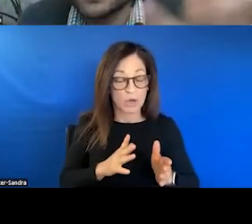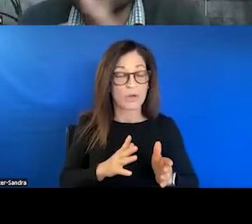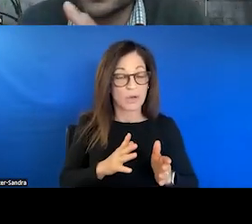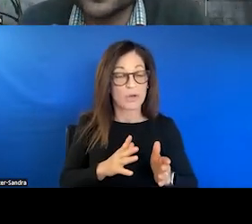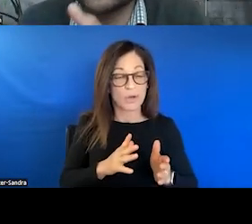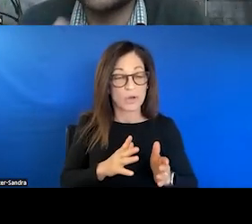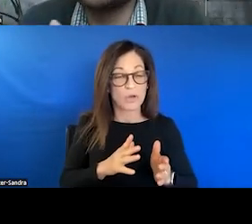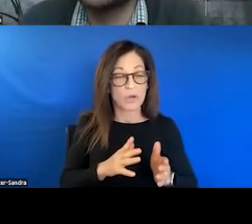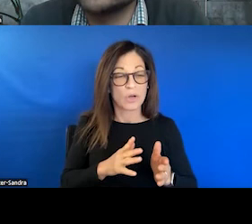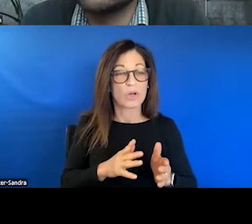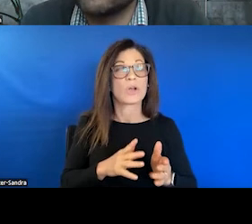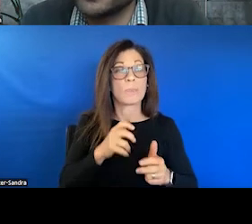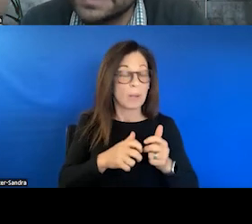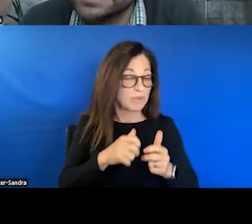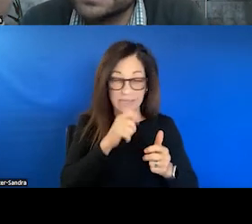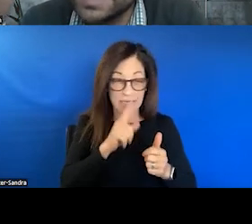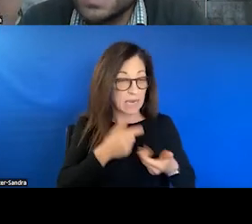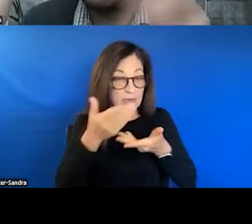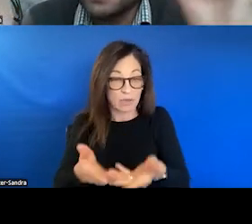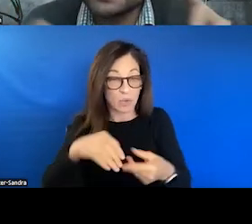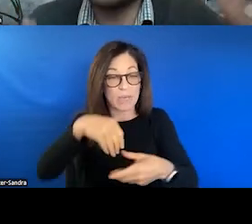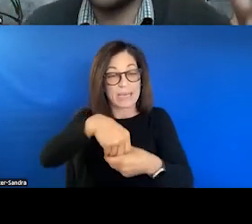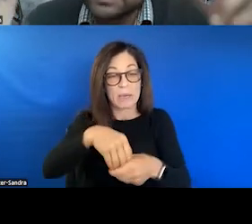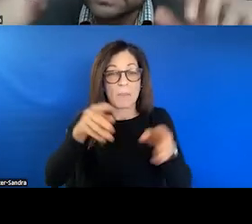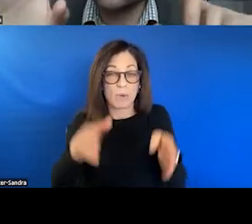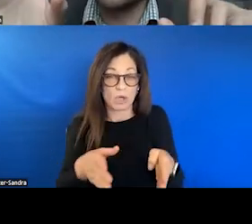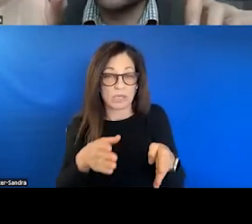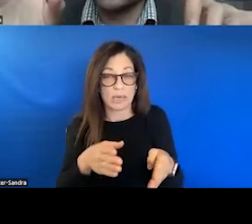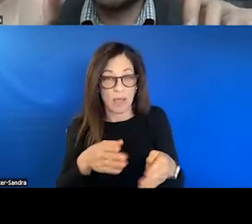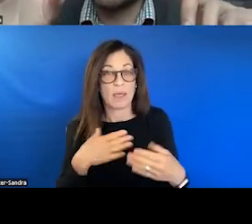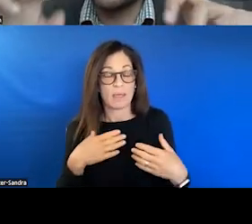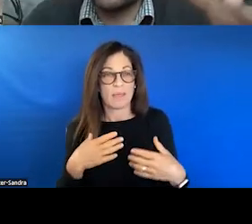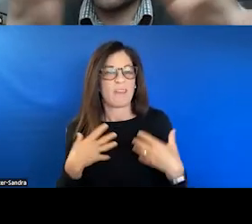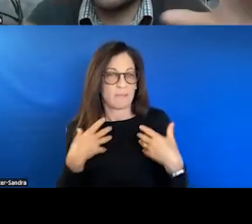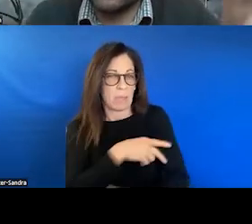did not get transported to in-person healthcare facilities. And that kind of also